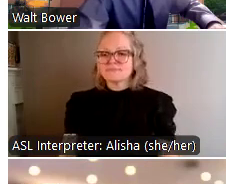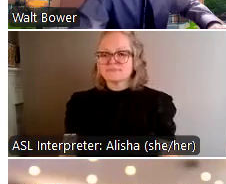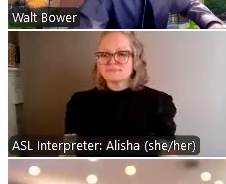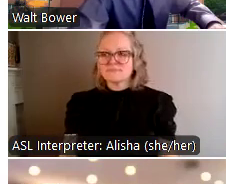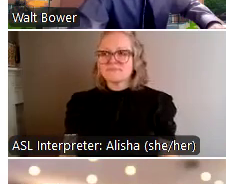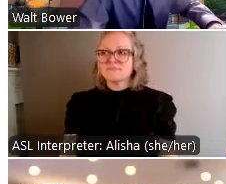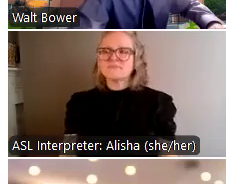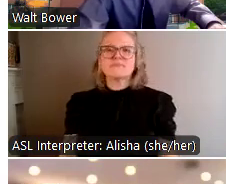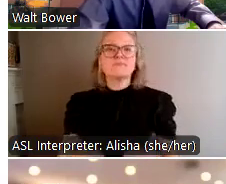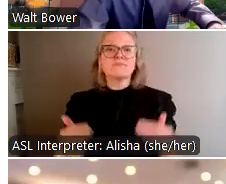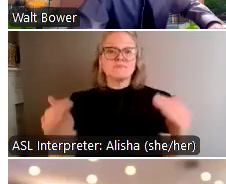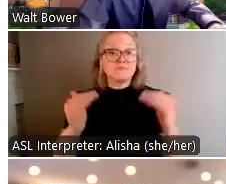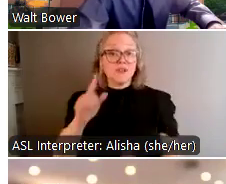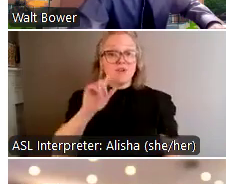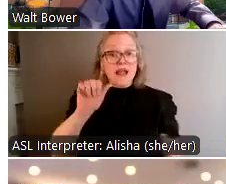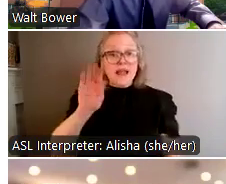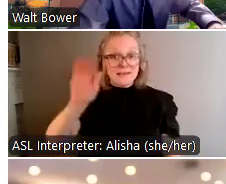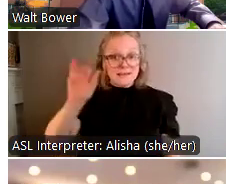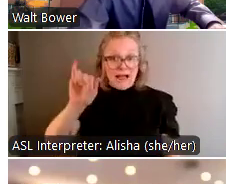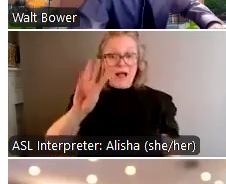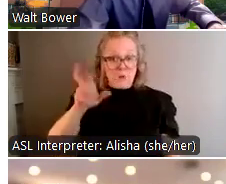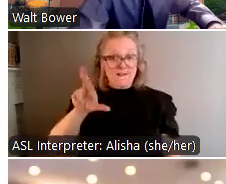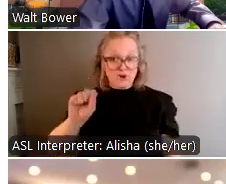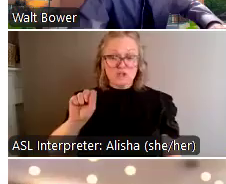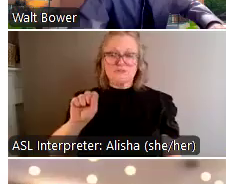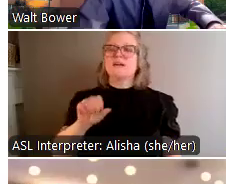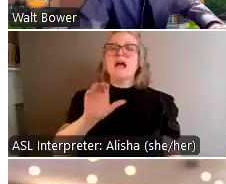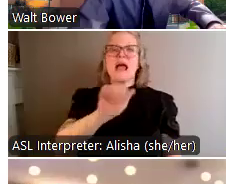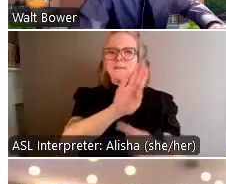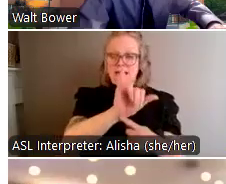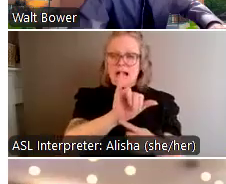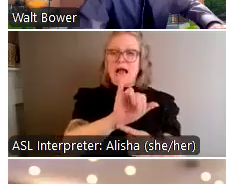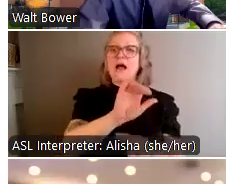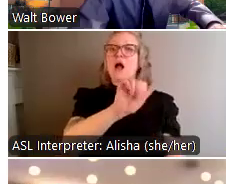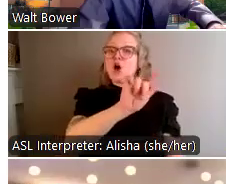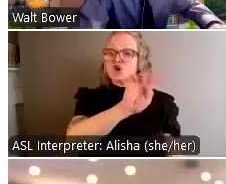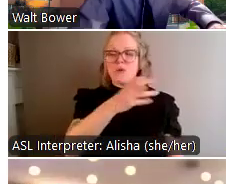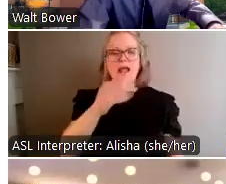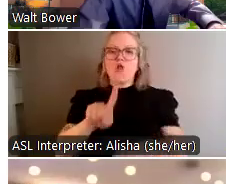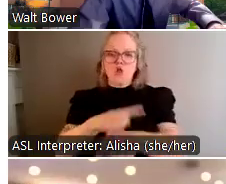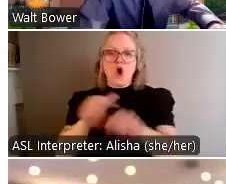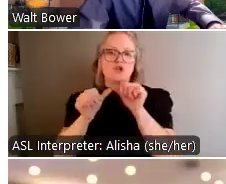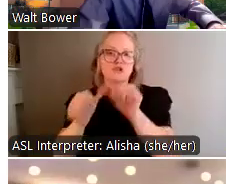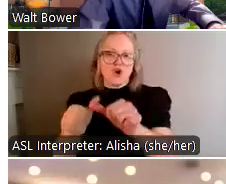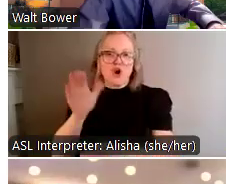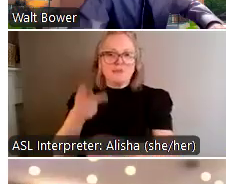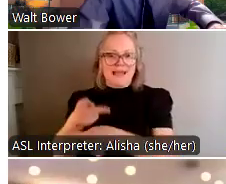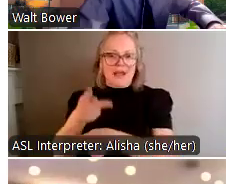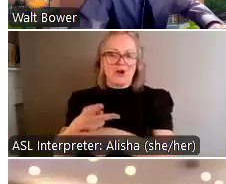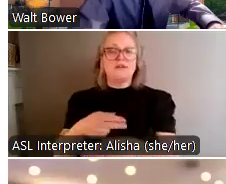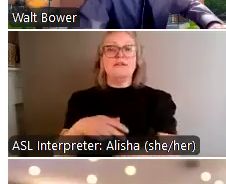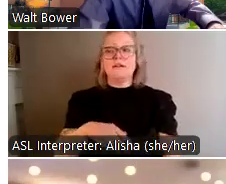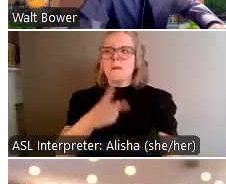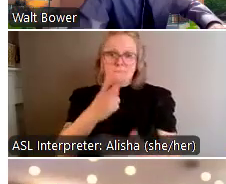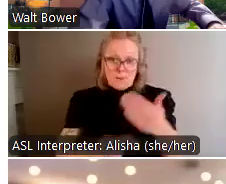For our ABI waivers, this is going to be for ABI acute and long-term care. Both of them, you're going to have to be 18 years